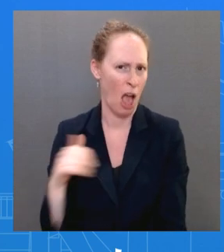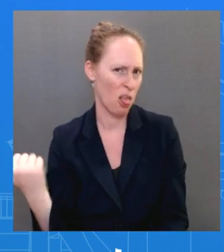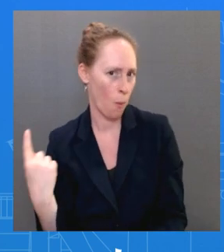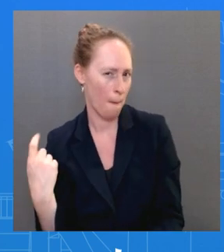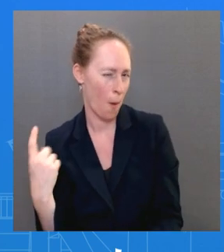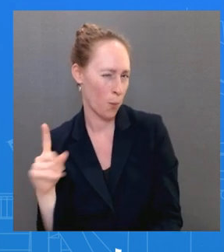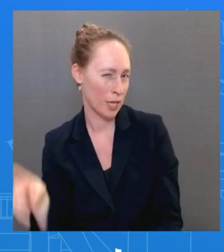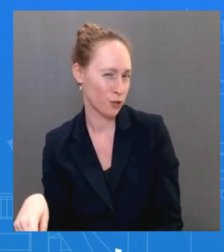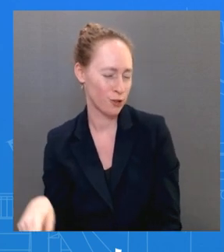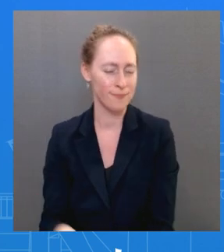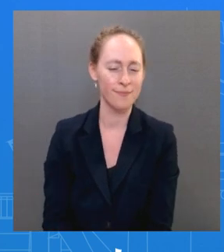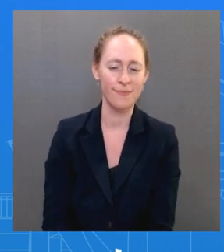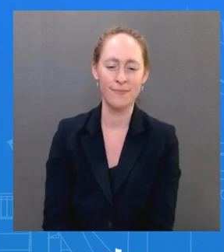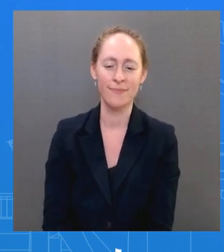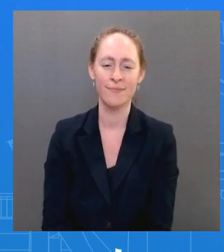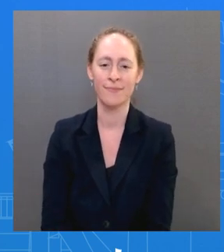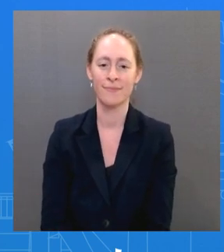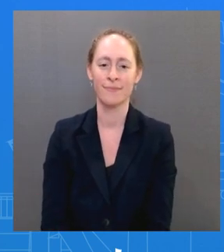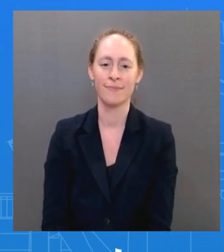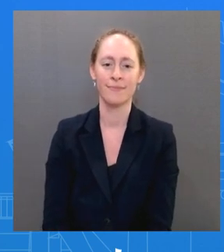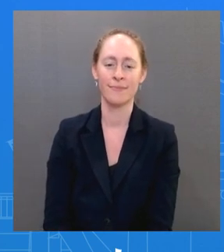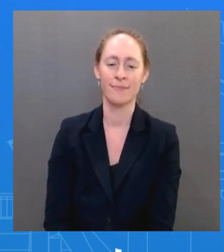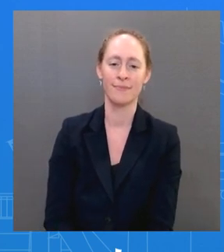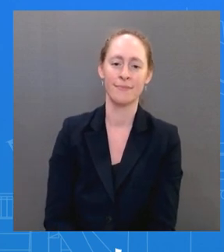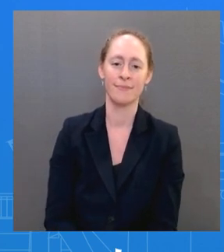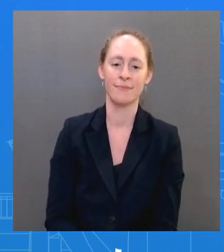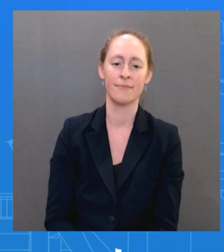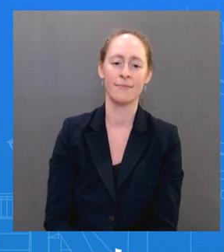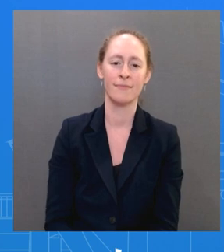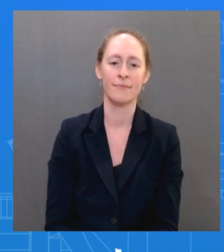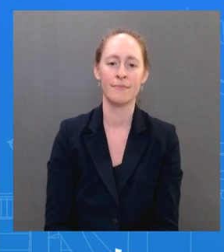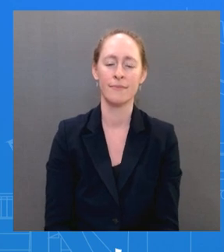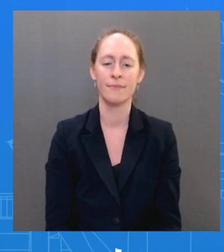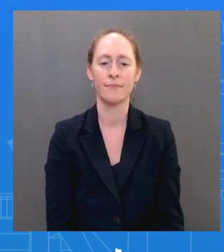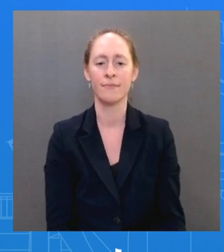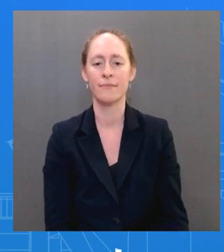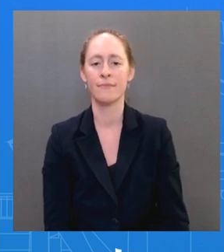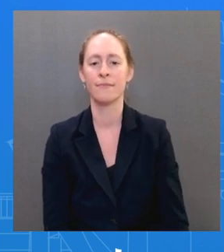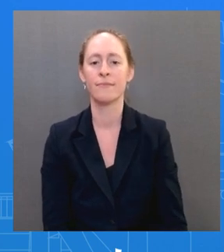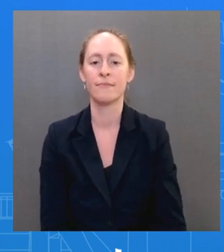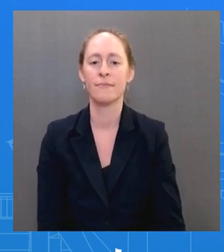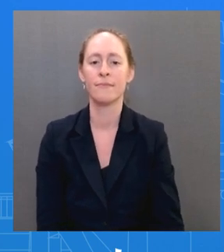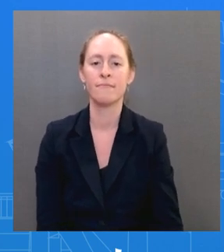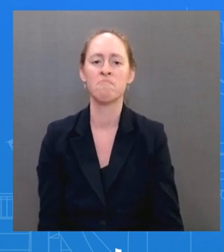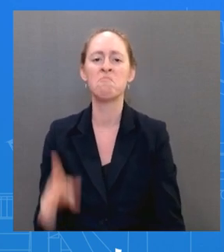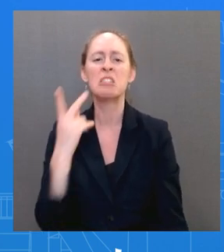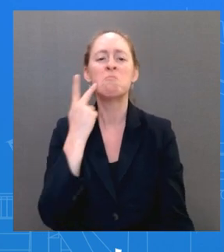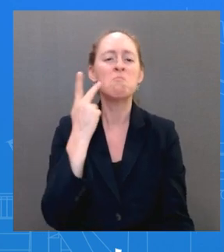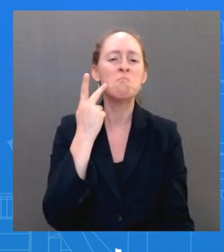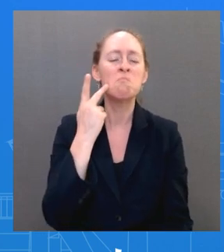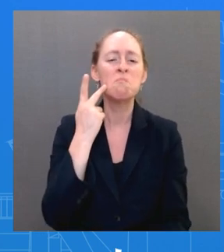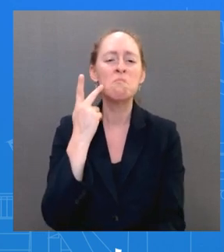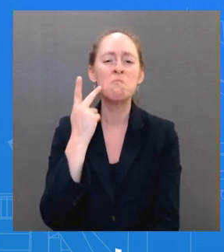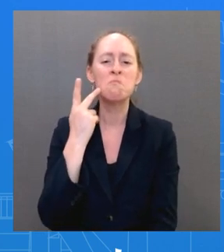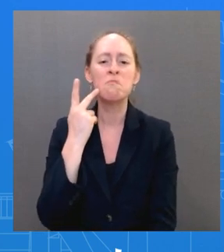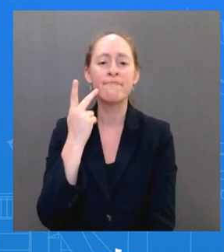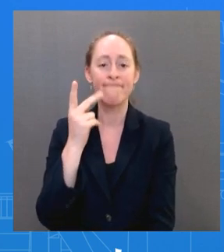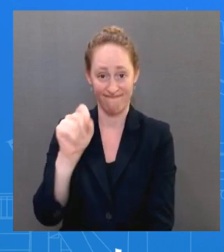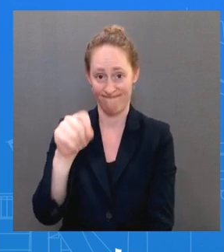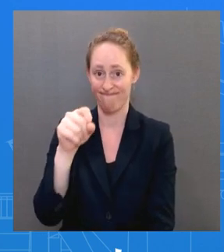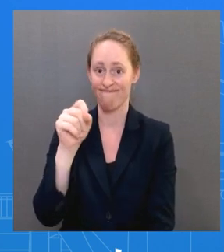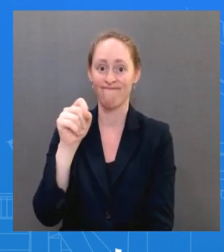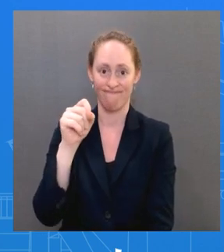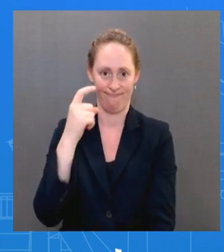seeing across the country is there are a lot of infections, but when people are vaccinated and boosted, they tend to